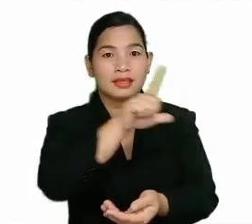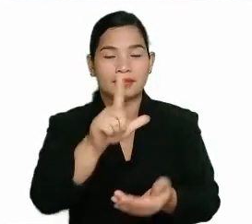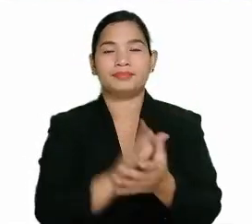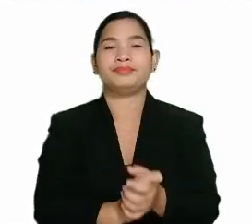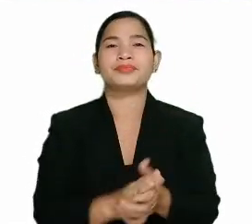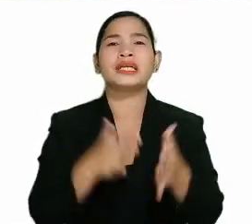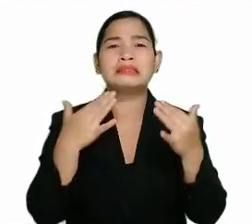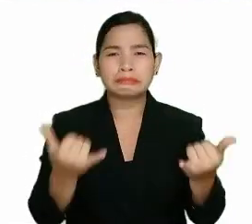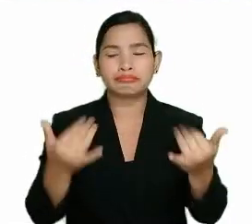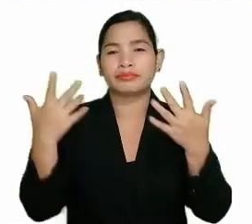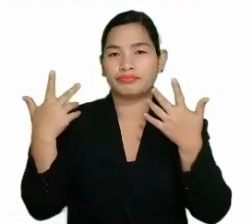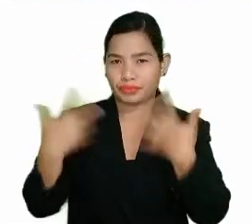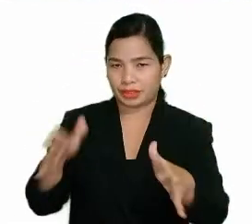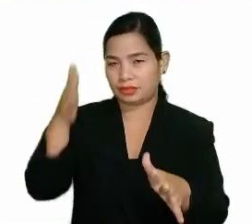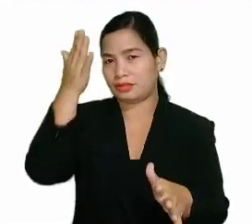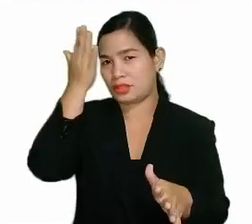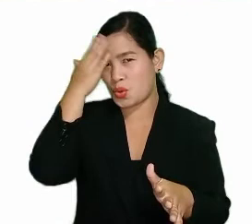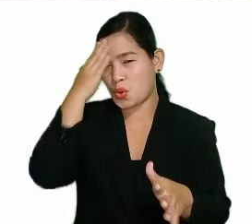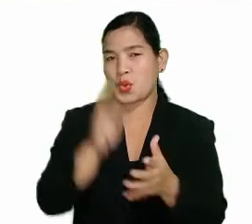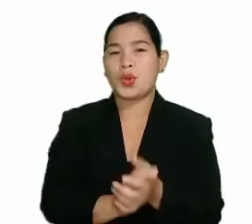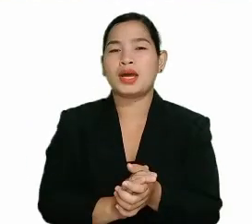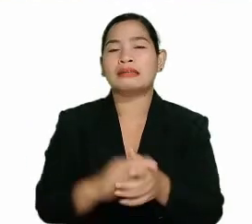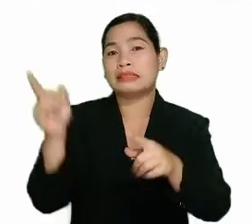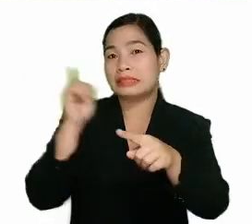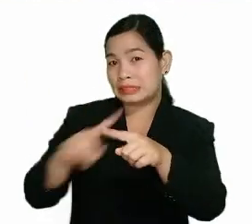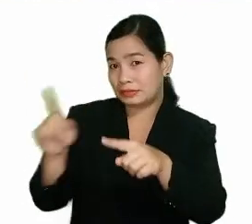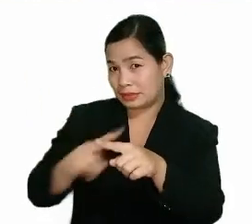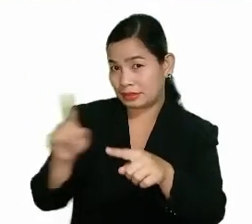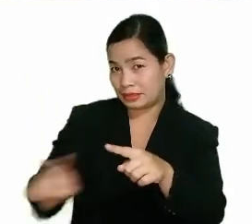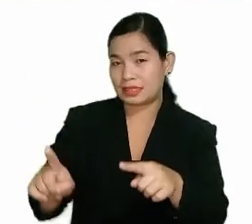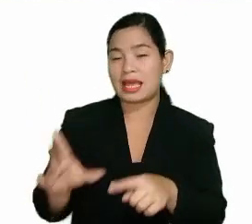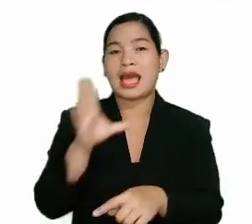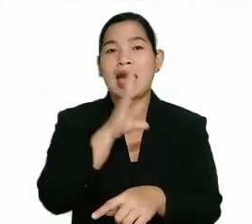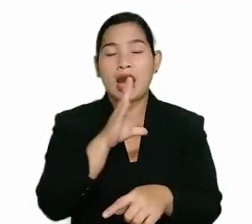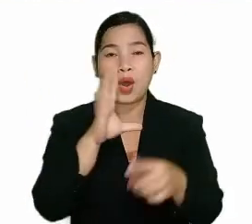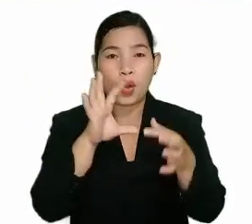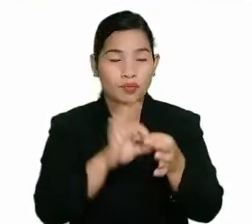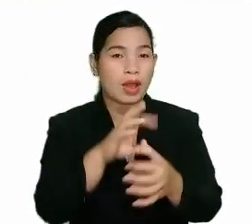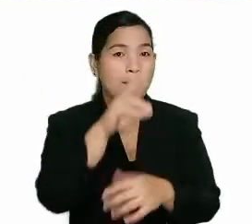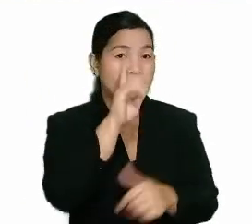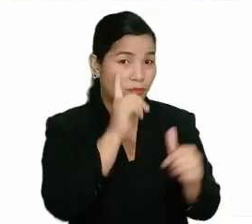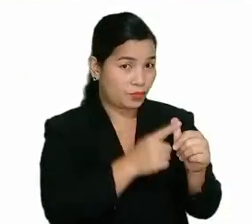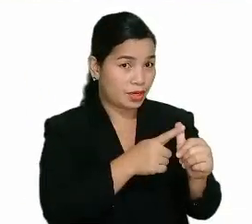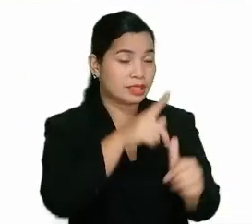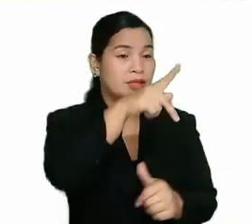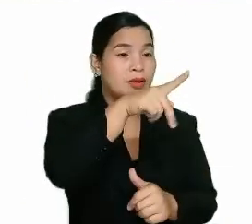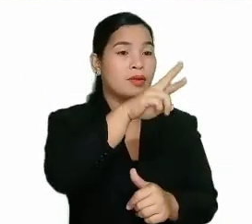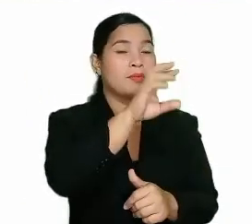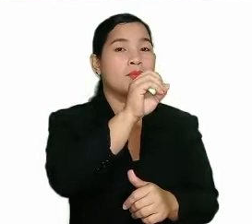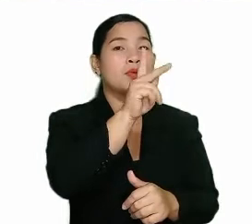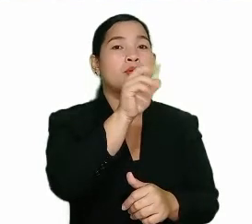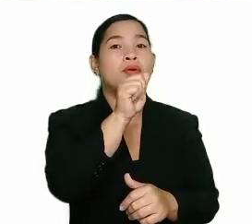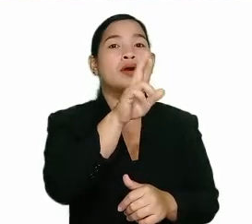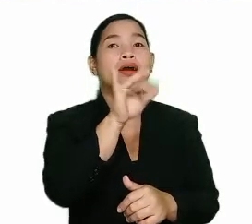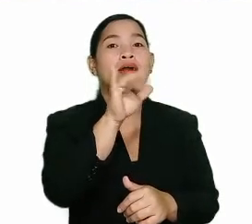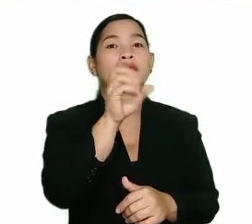Now that you have identified the difference between prokaryotic and eukaryotic cells, let's